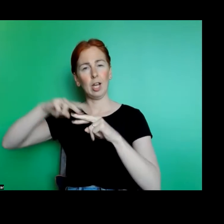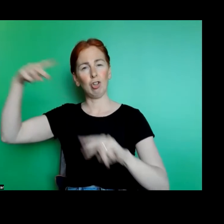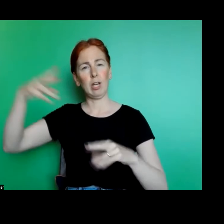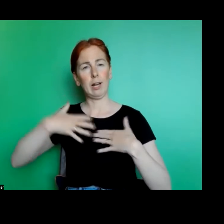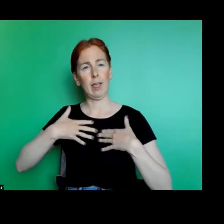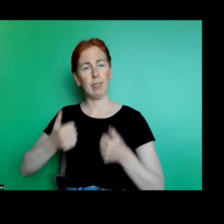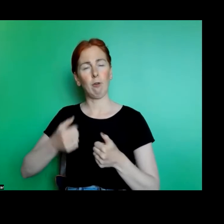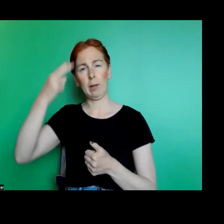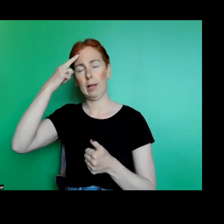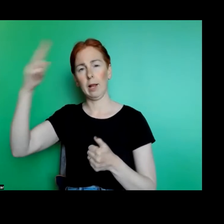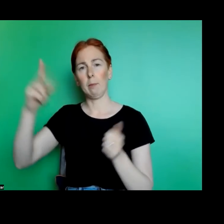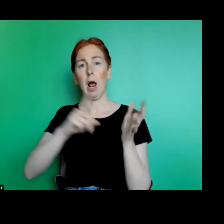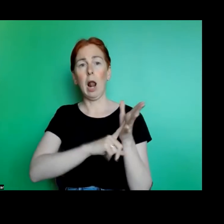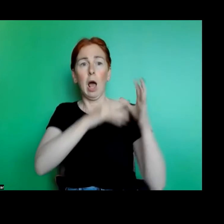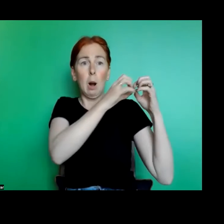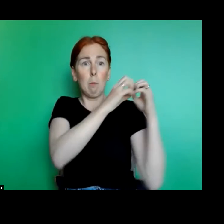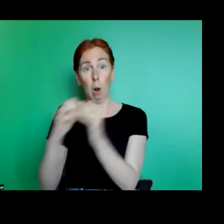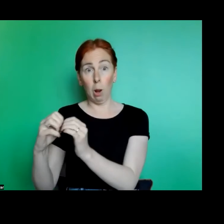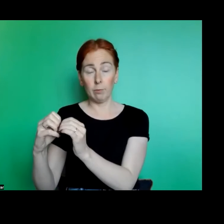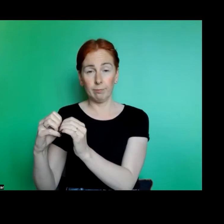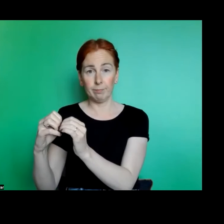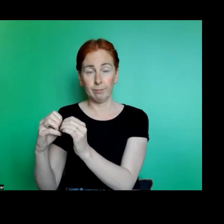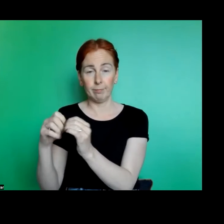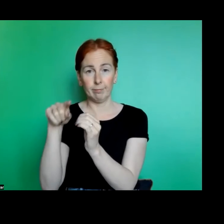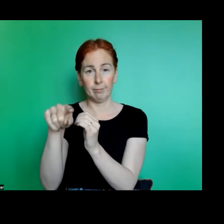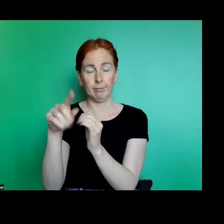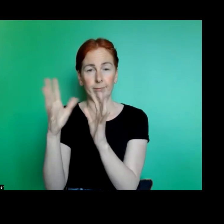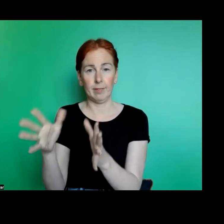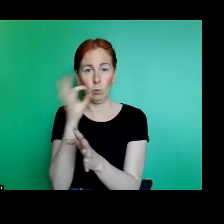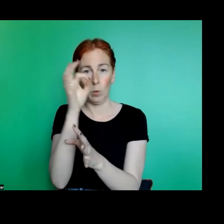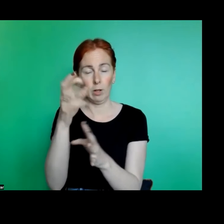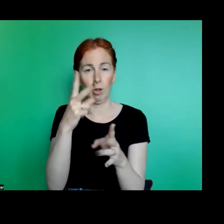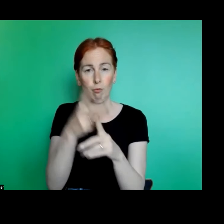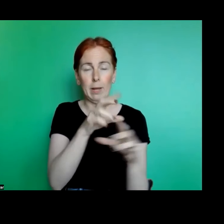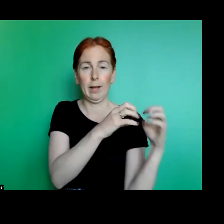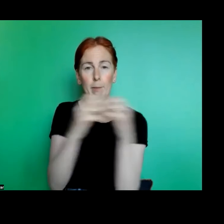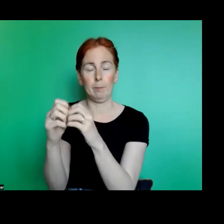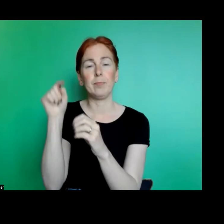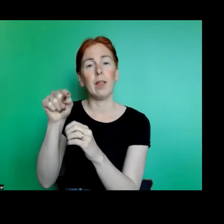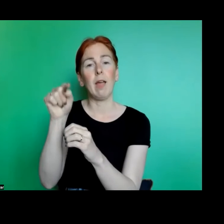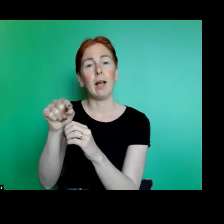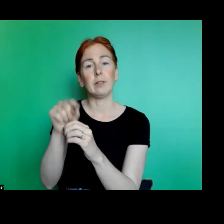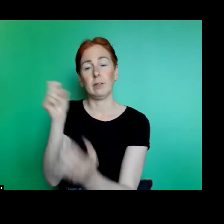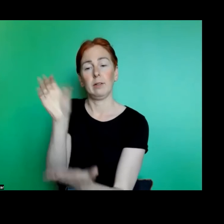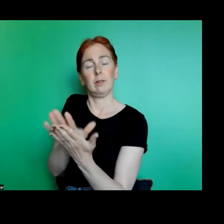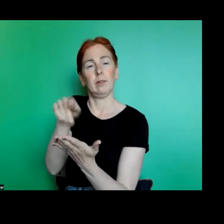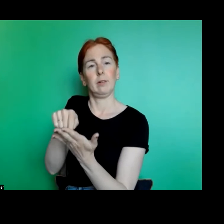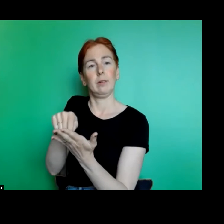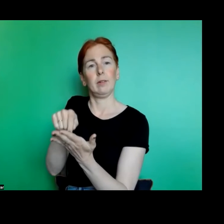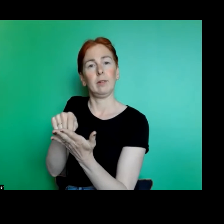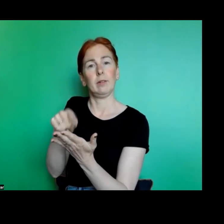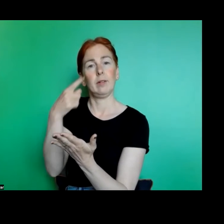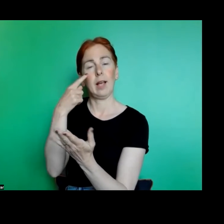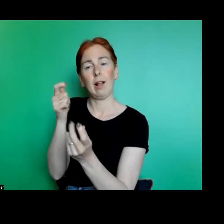look at to see how gene therapies are tried and how they eventually, hopefully, come into use. And before